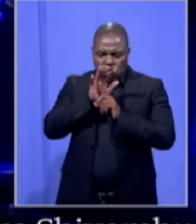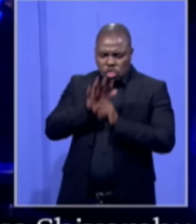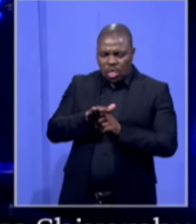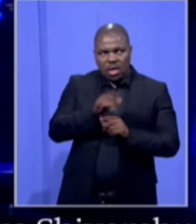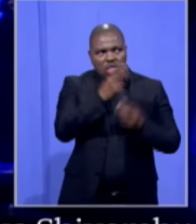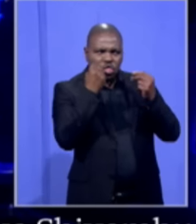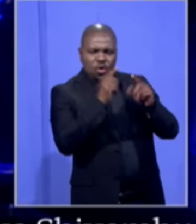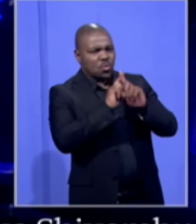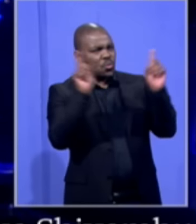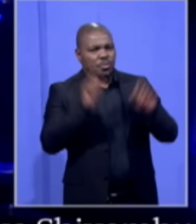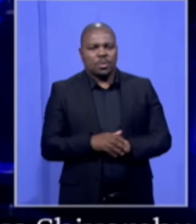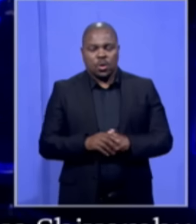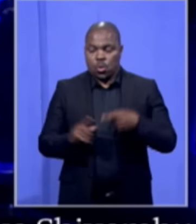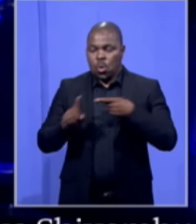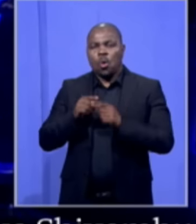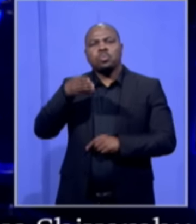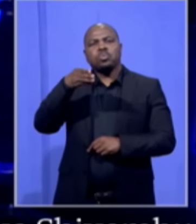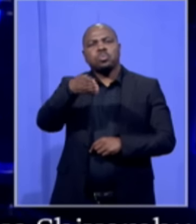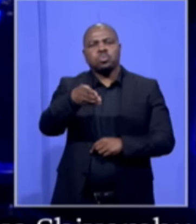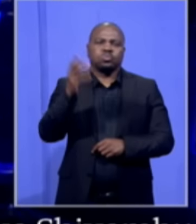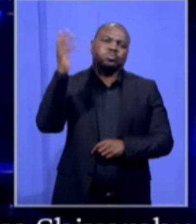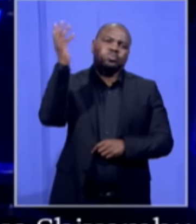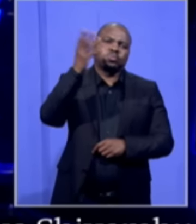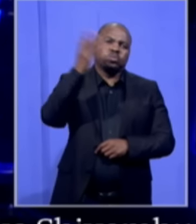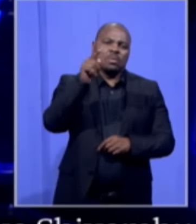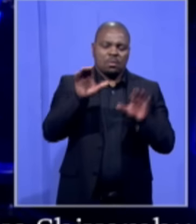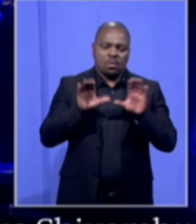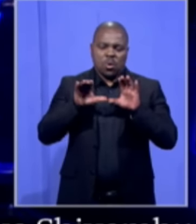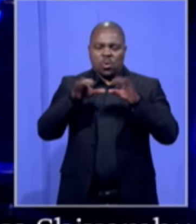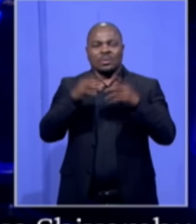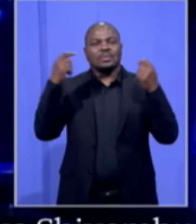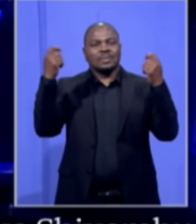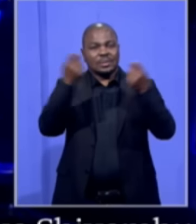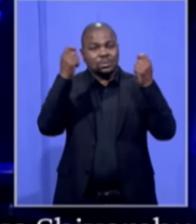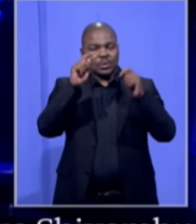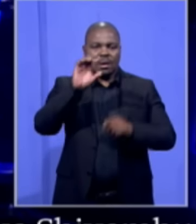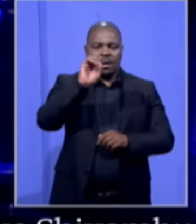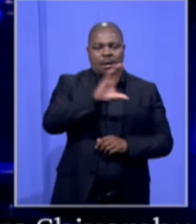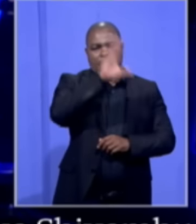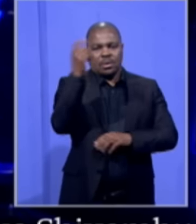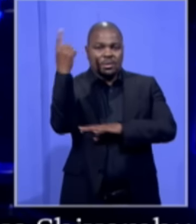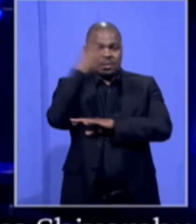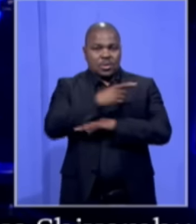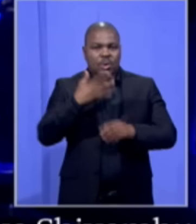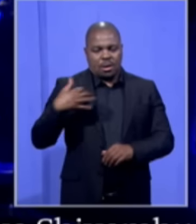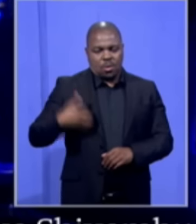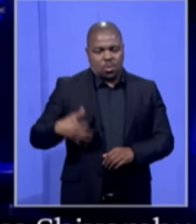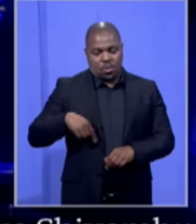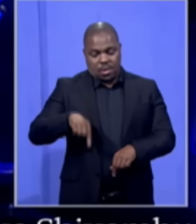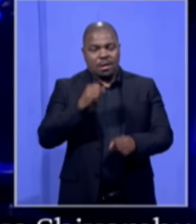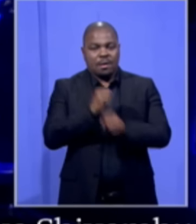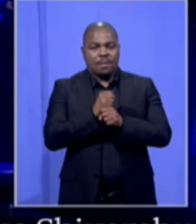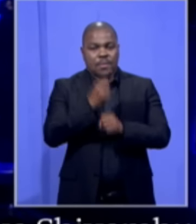Amerika. Ene ile sebui segolo kwa tiragalong ya lekoko ya go keteka letsatsi la Afrika kwa Ekurhuleni mo